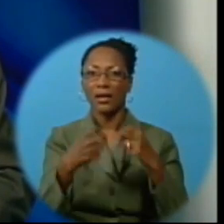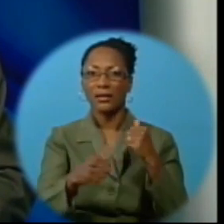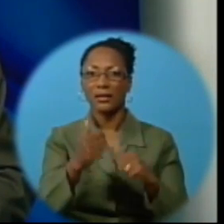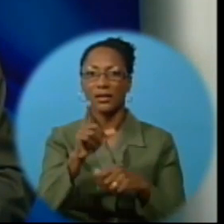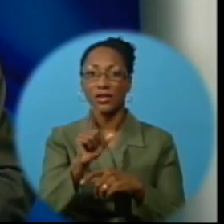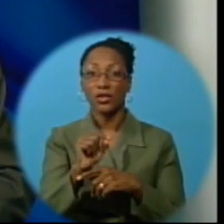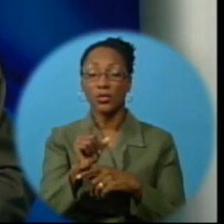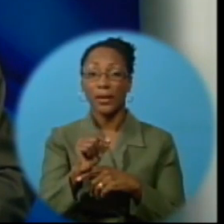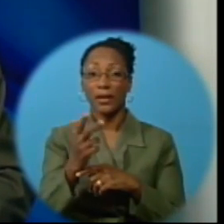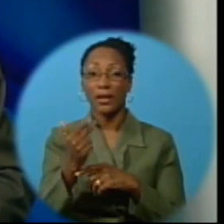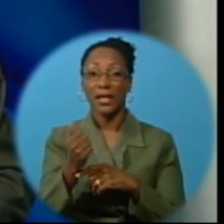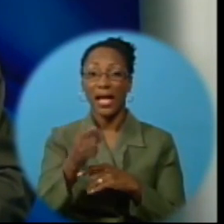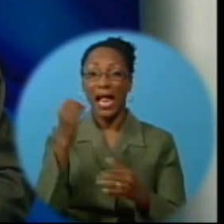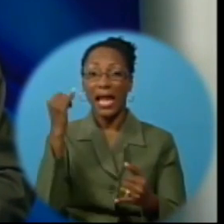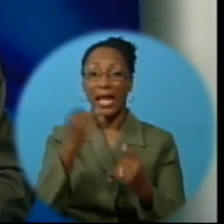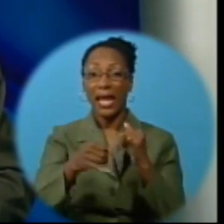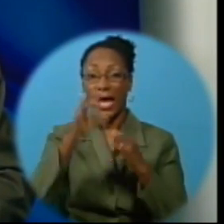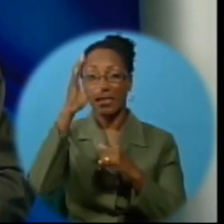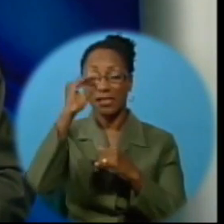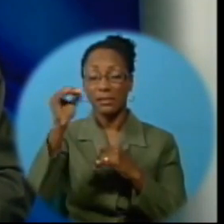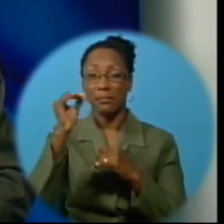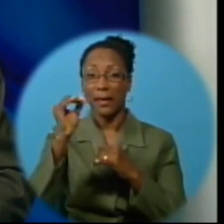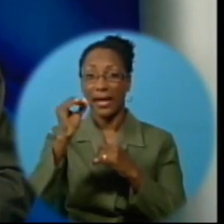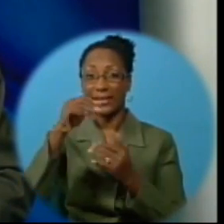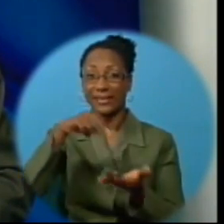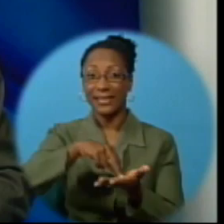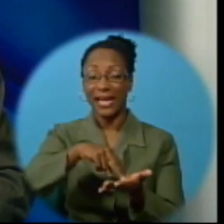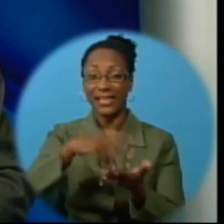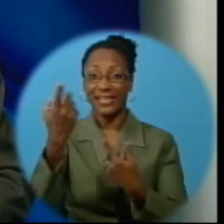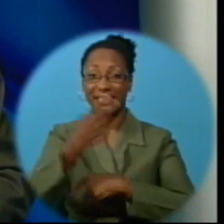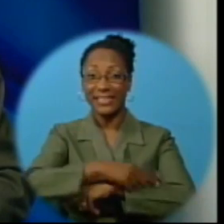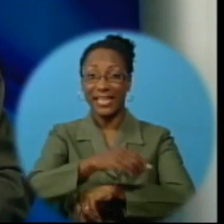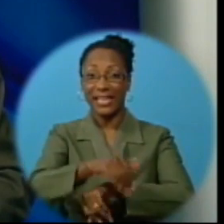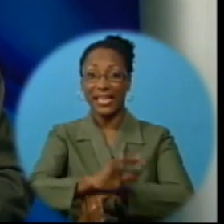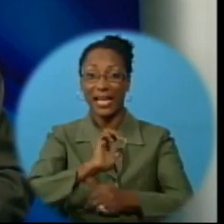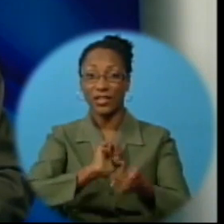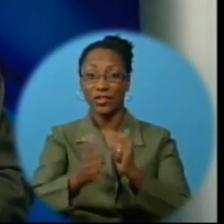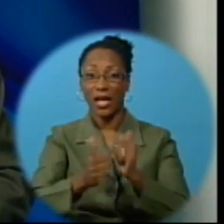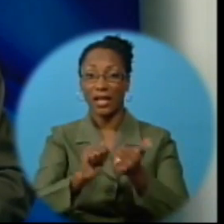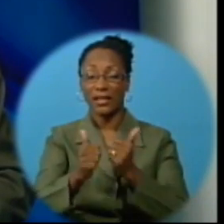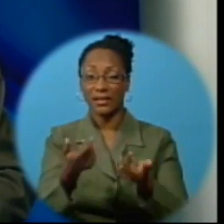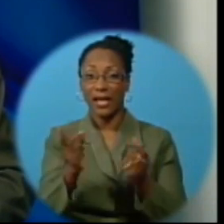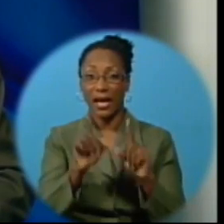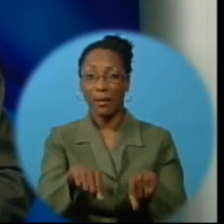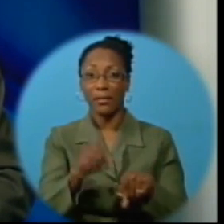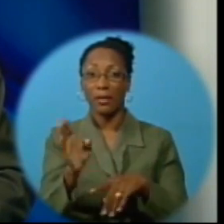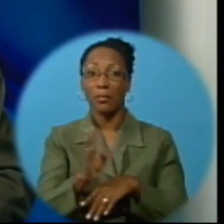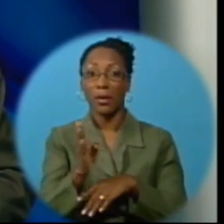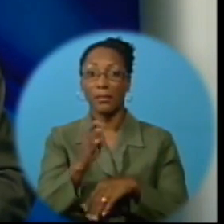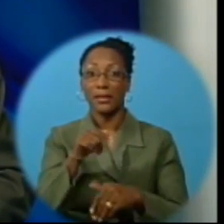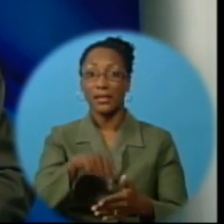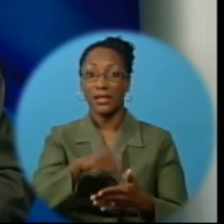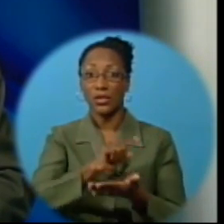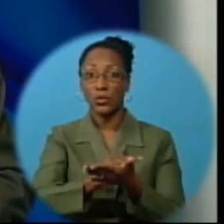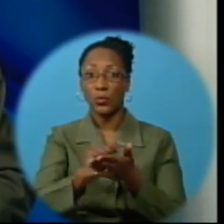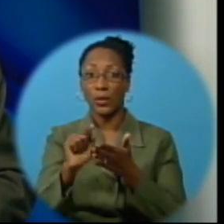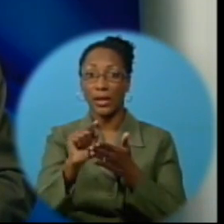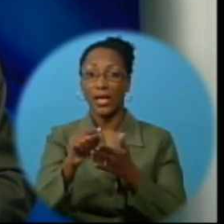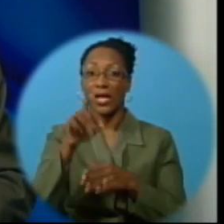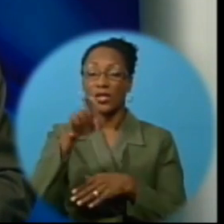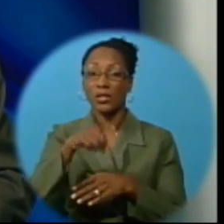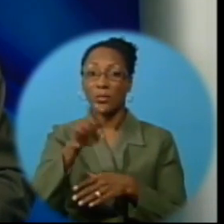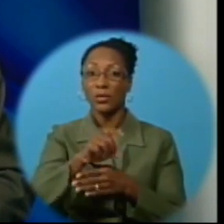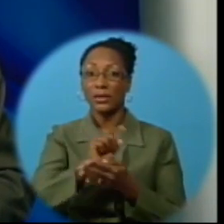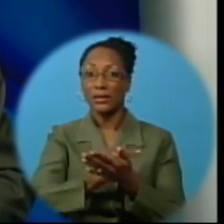Last Man Standing Day and Night Challenge, being hosted right here in Barbados this week. The event that was scheduled to begin today